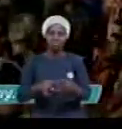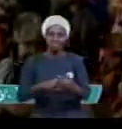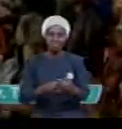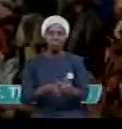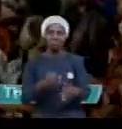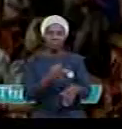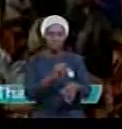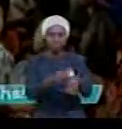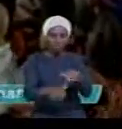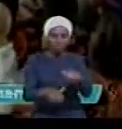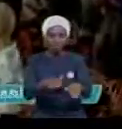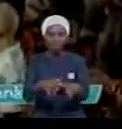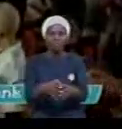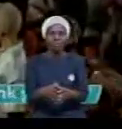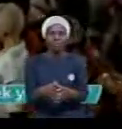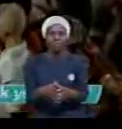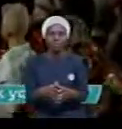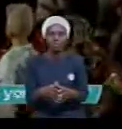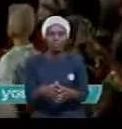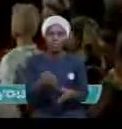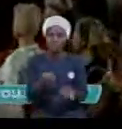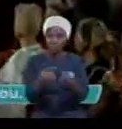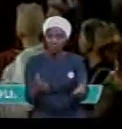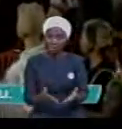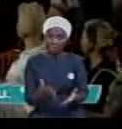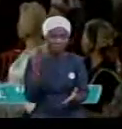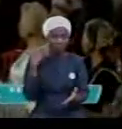You came here not seeing before.